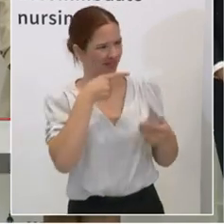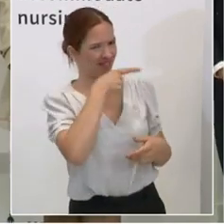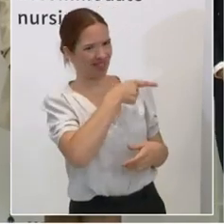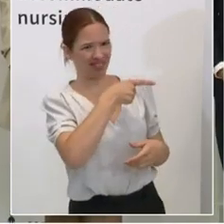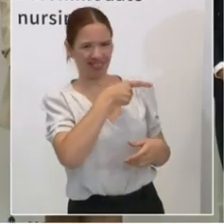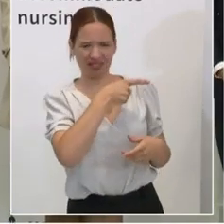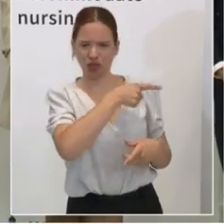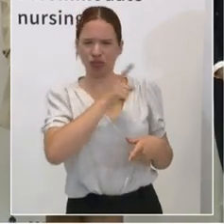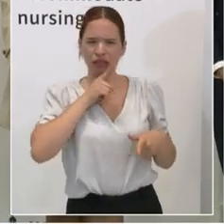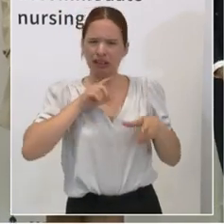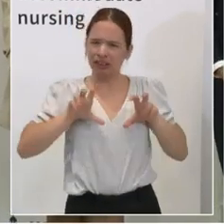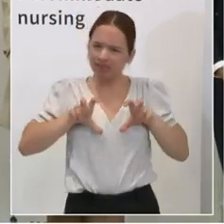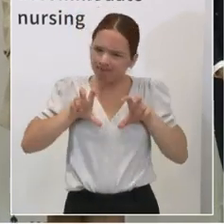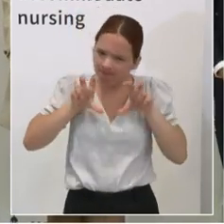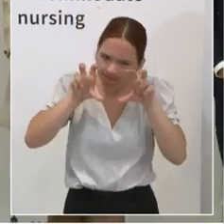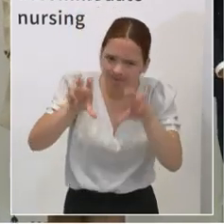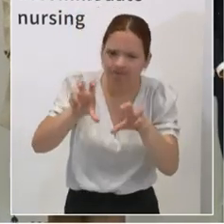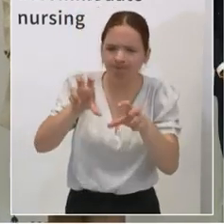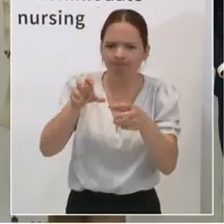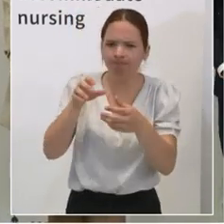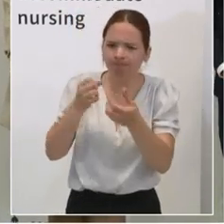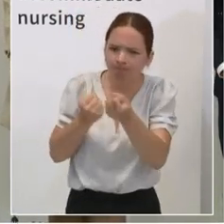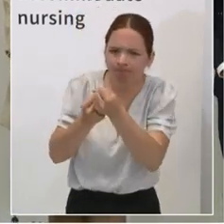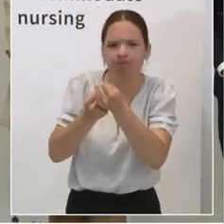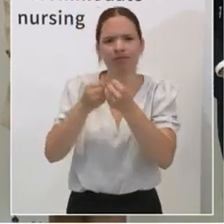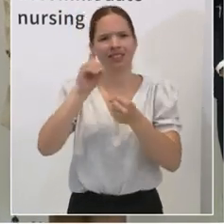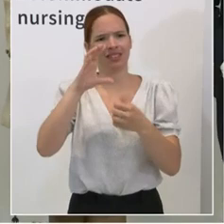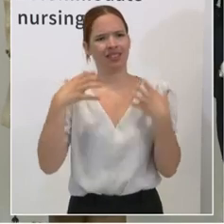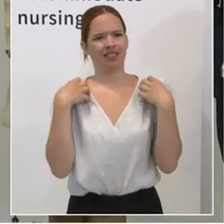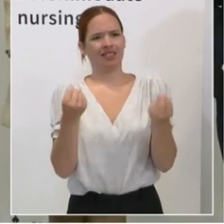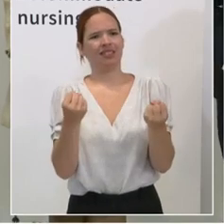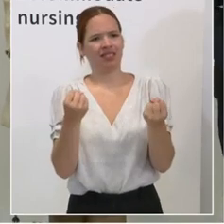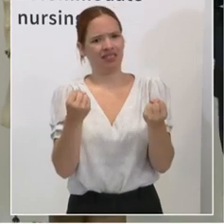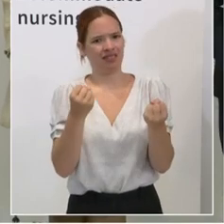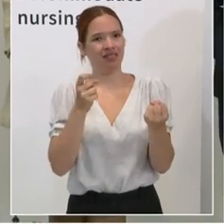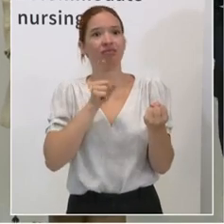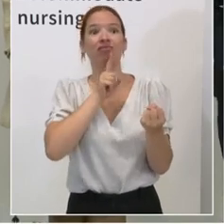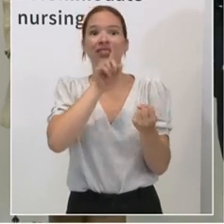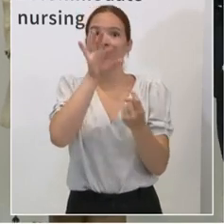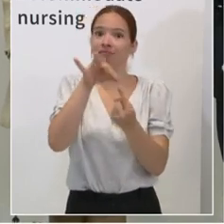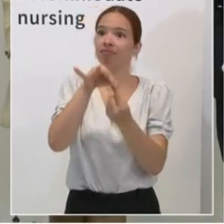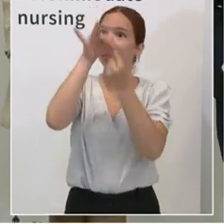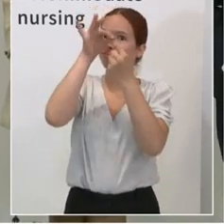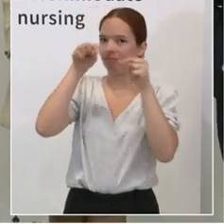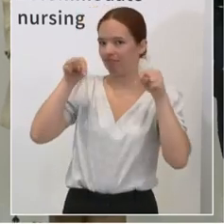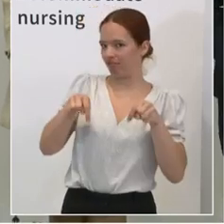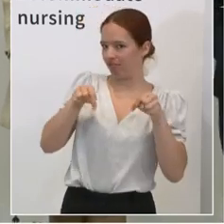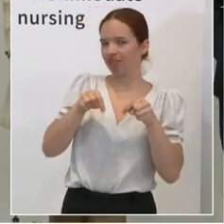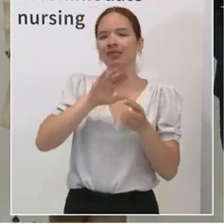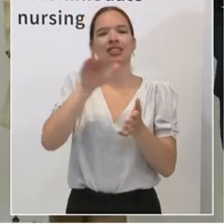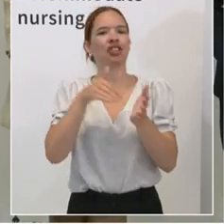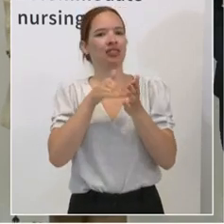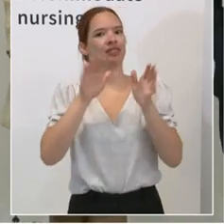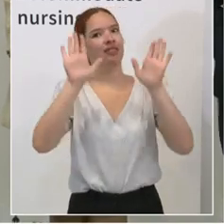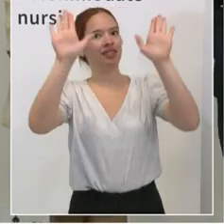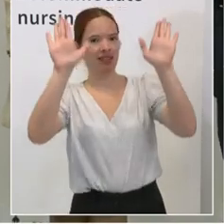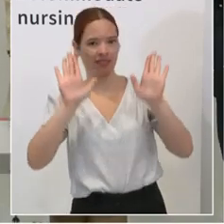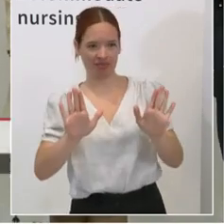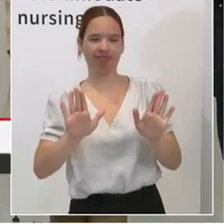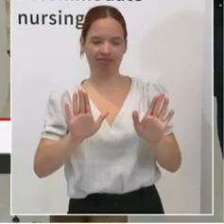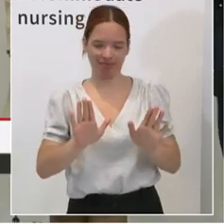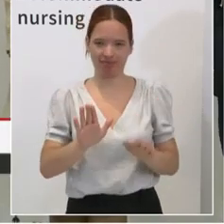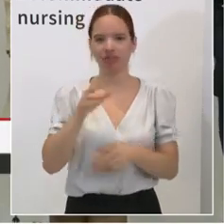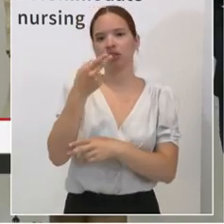initiatives, most notably in this Centers of Excellence here at Howard University. Through her support, we have implemented